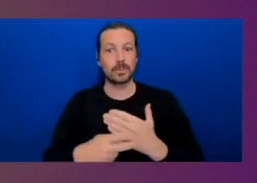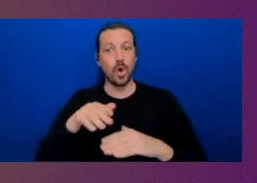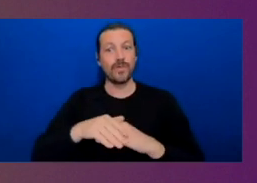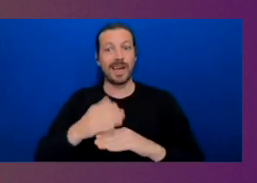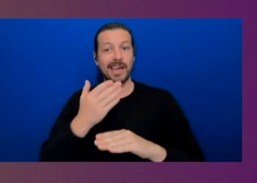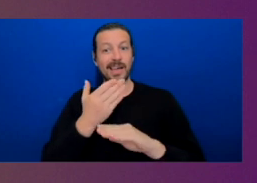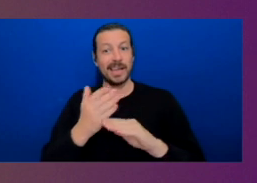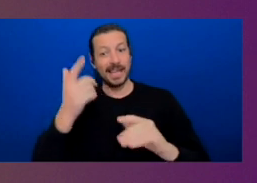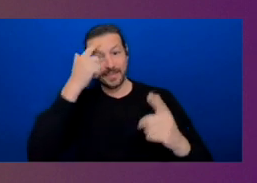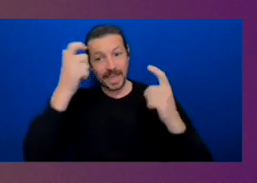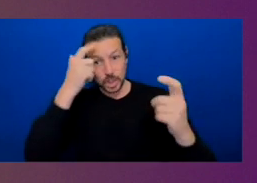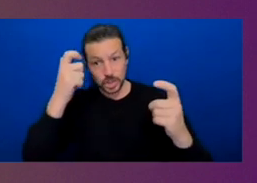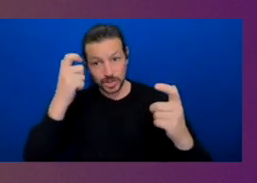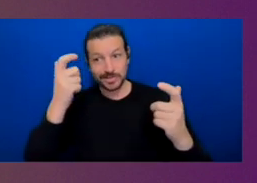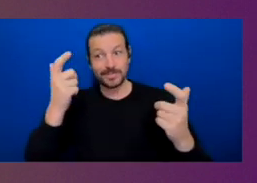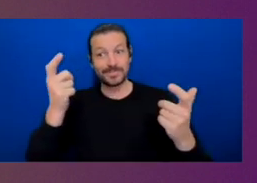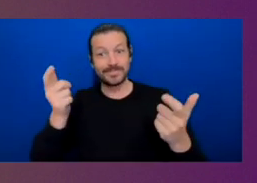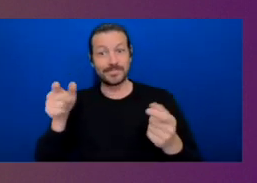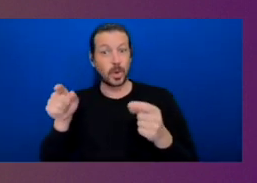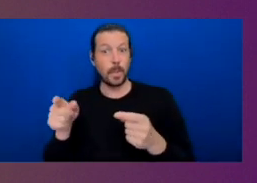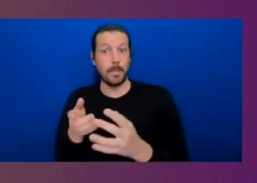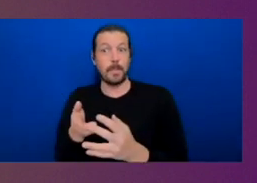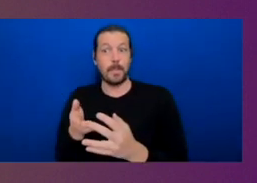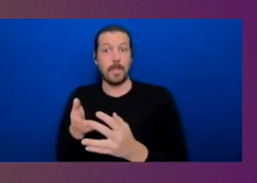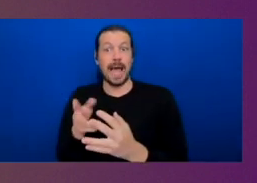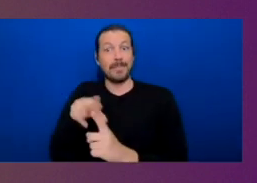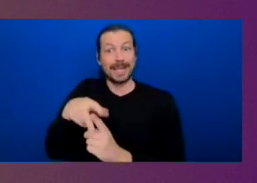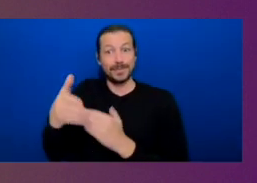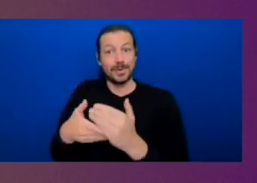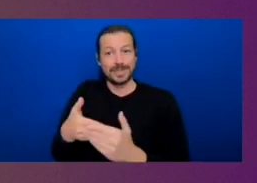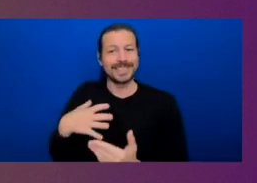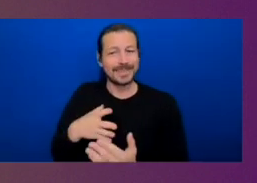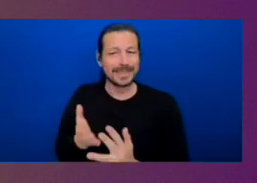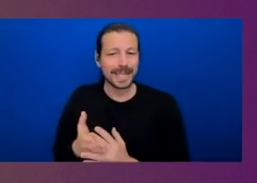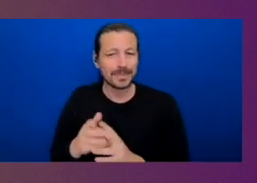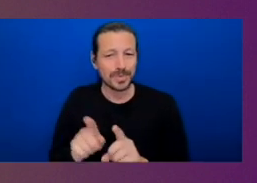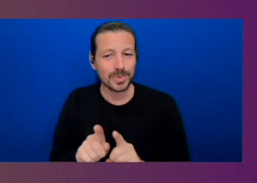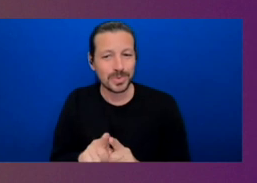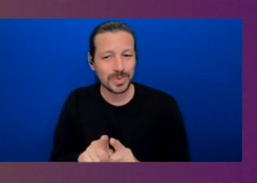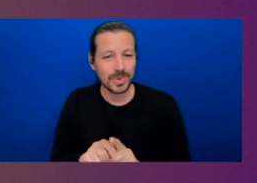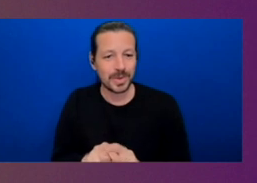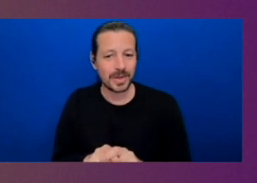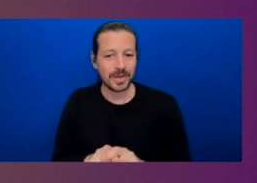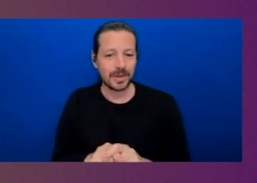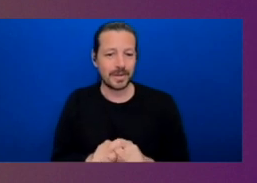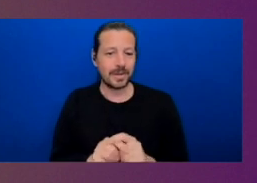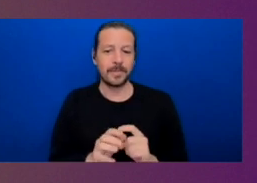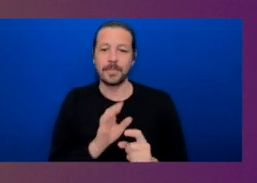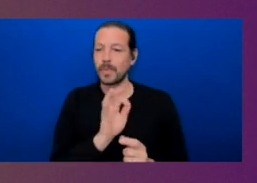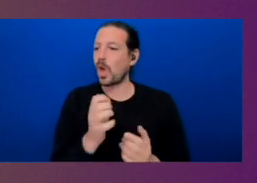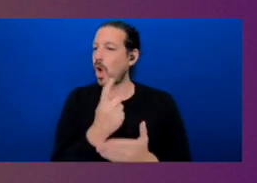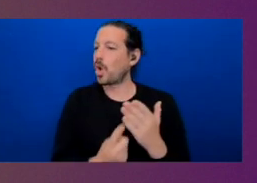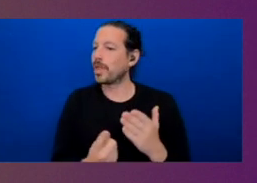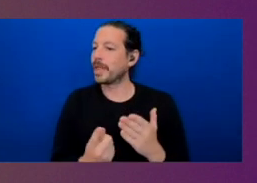like making sure that the process to apply for them is accessible, and not just accessible from